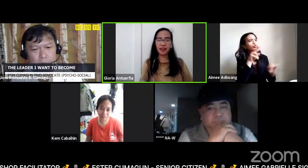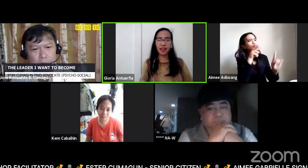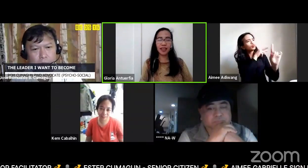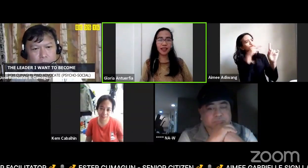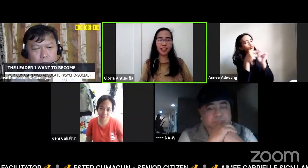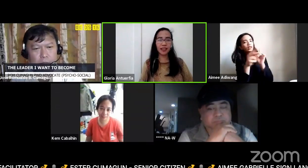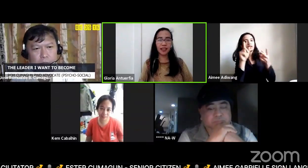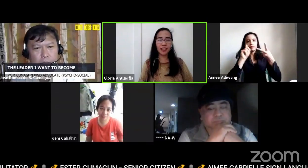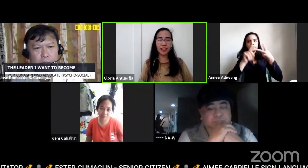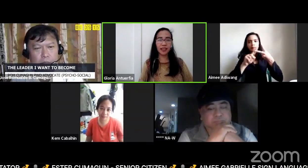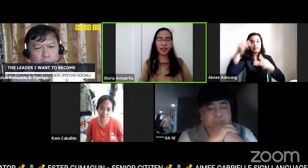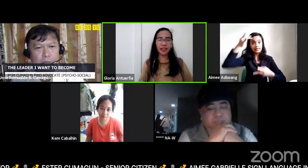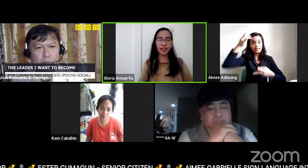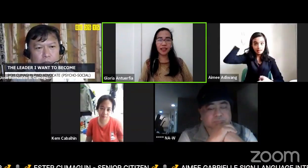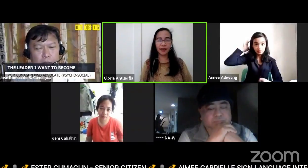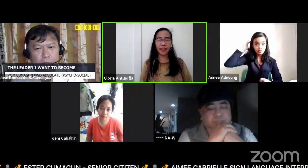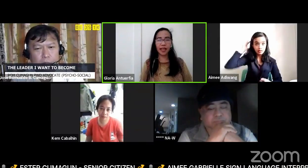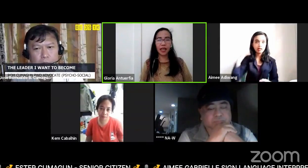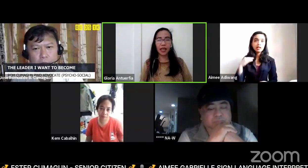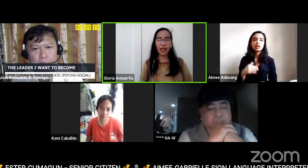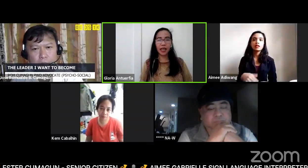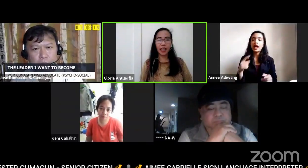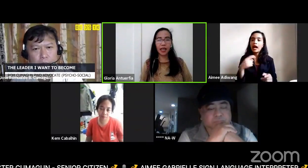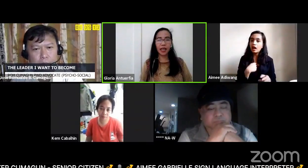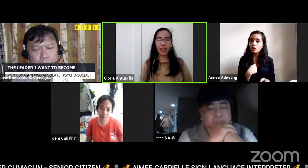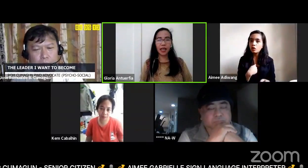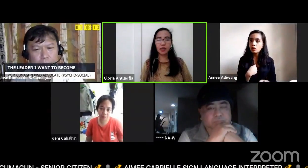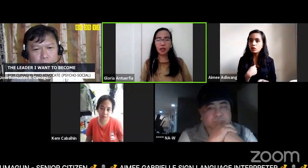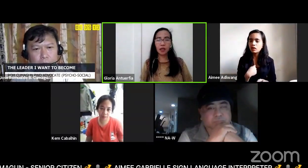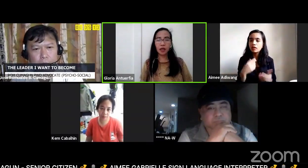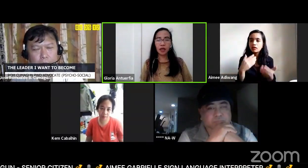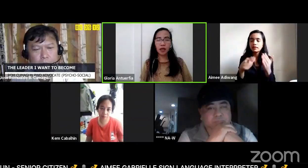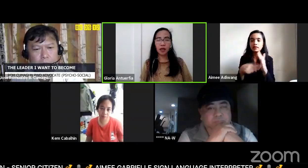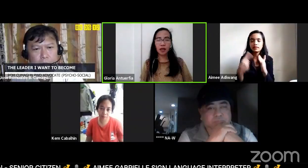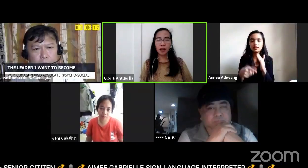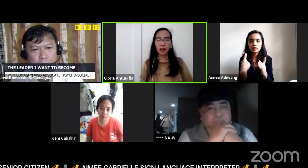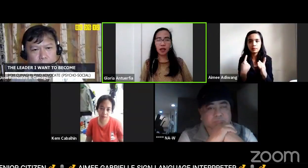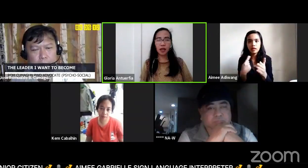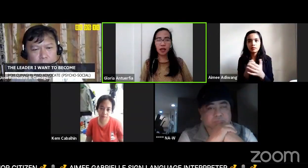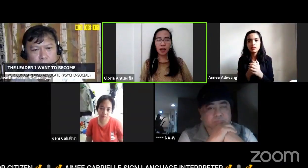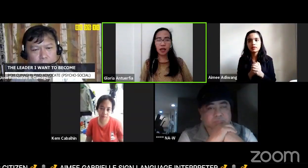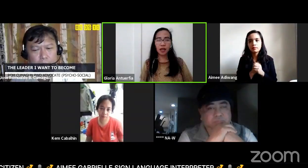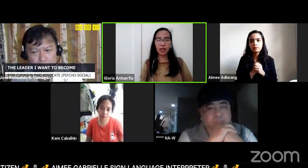sensitivity. As what I said, there are times that